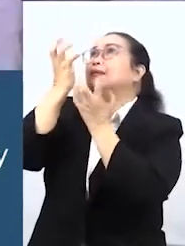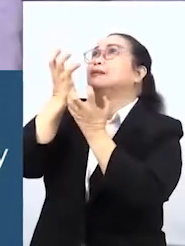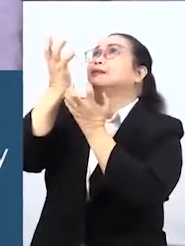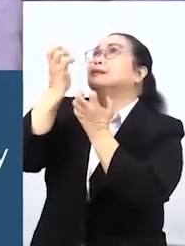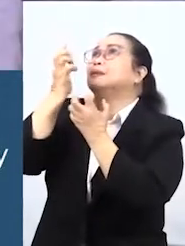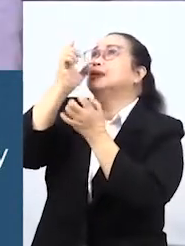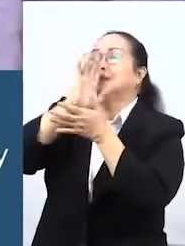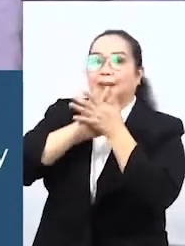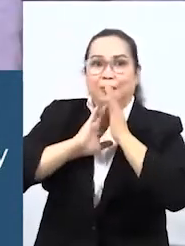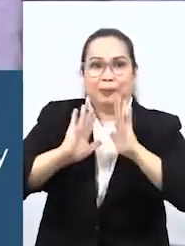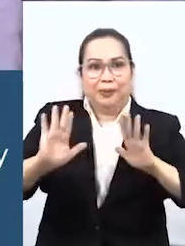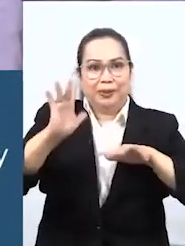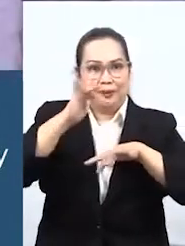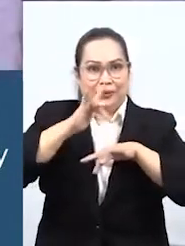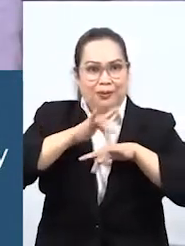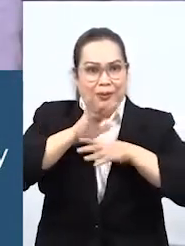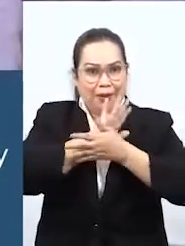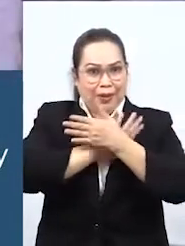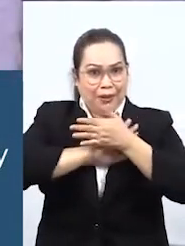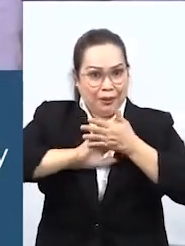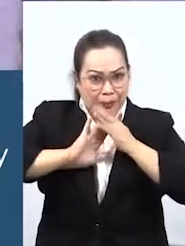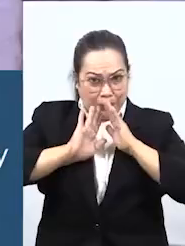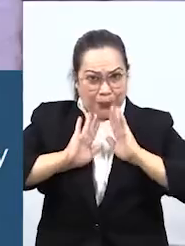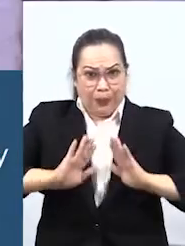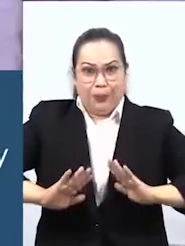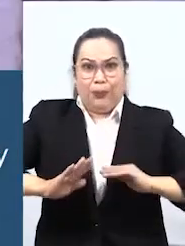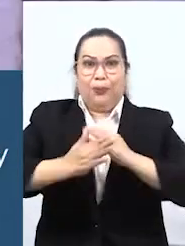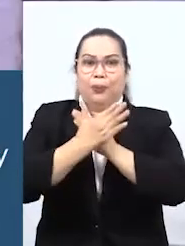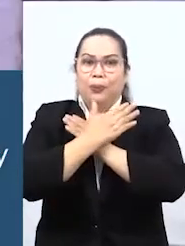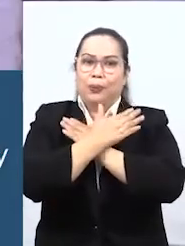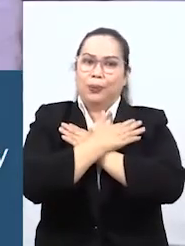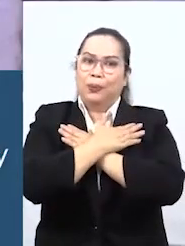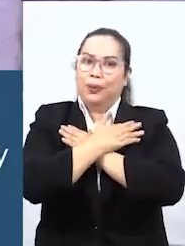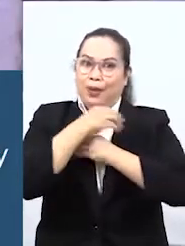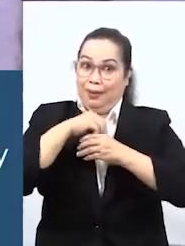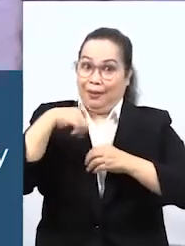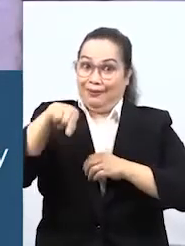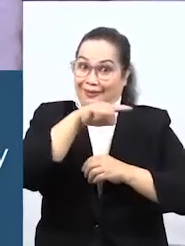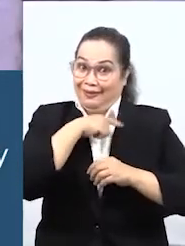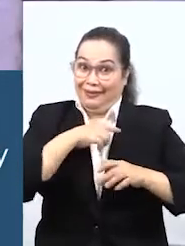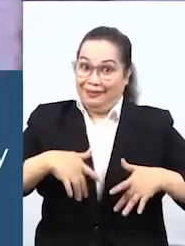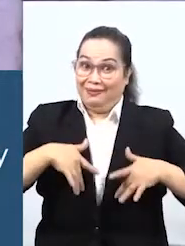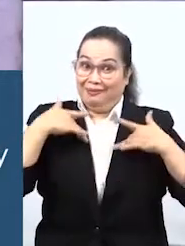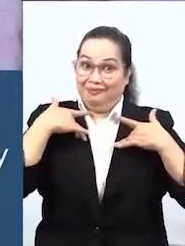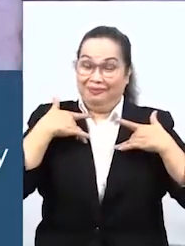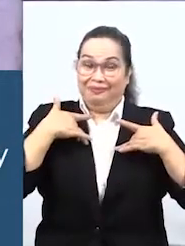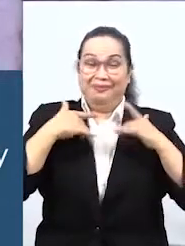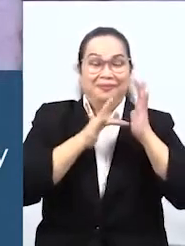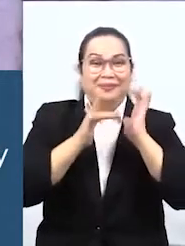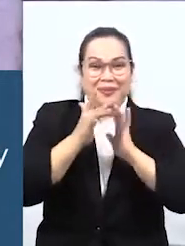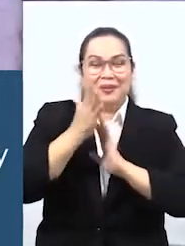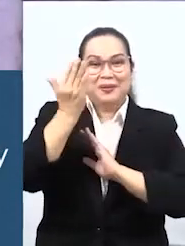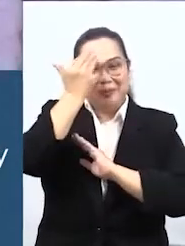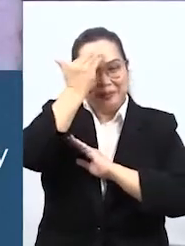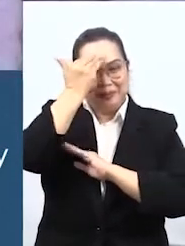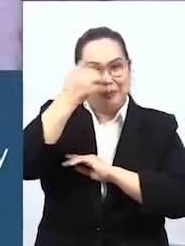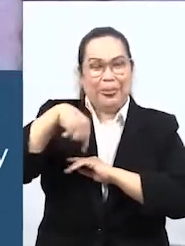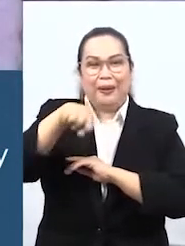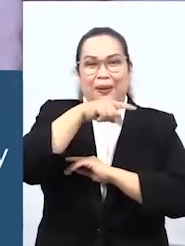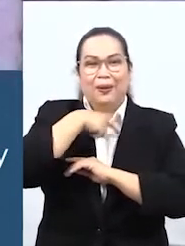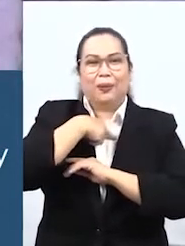God the shalom of the spirit in our lives so Jesus knew that we can we are